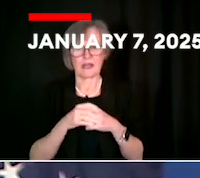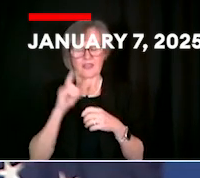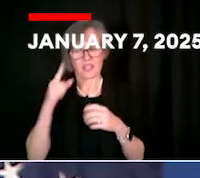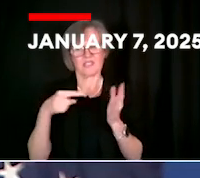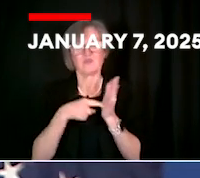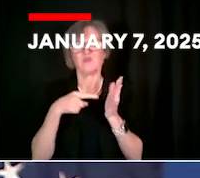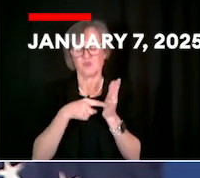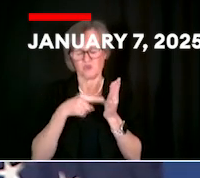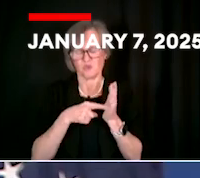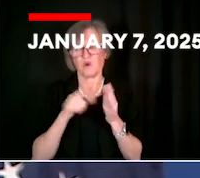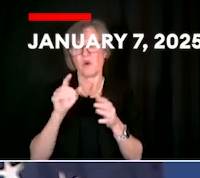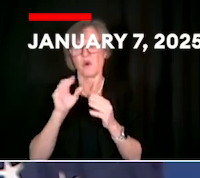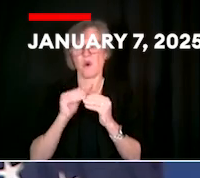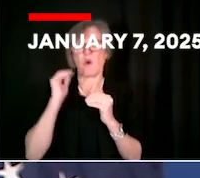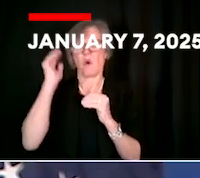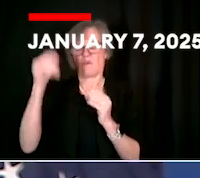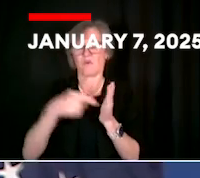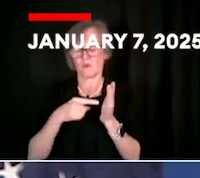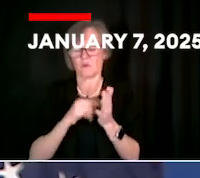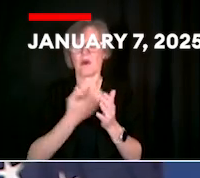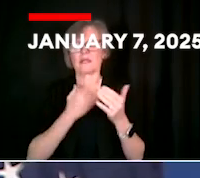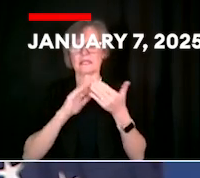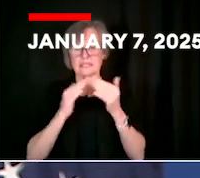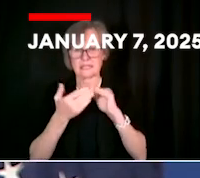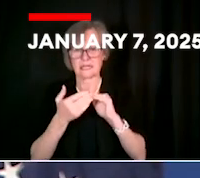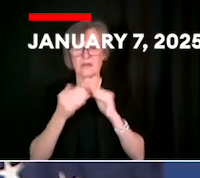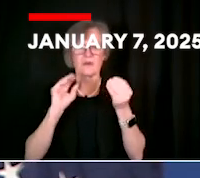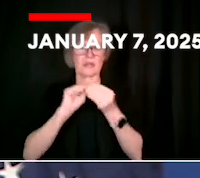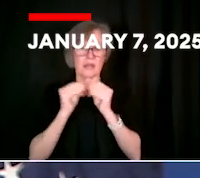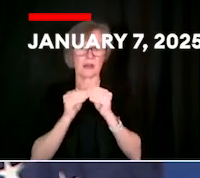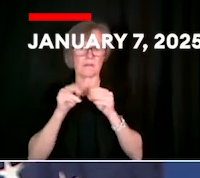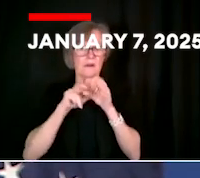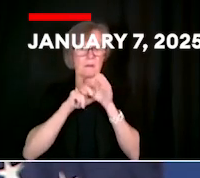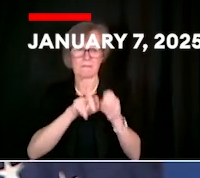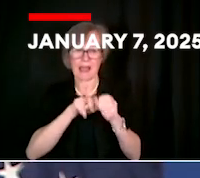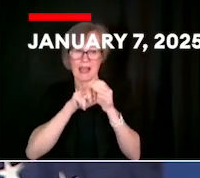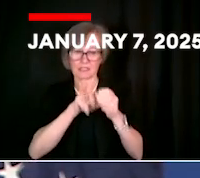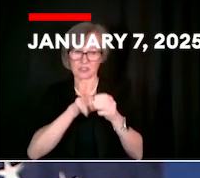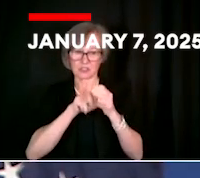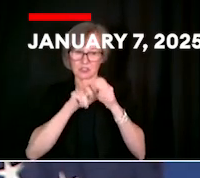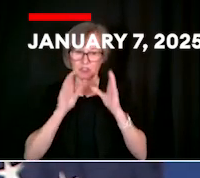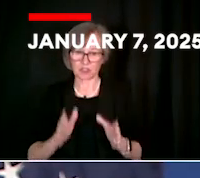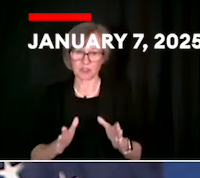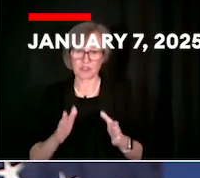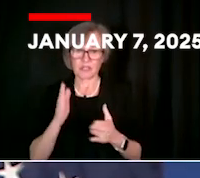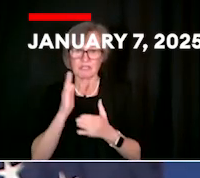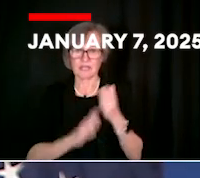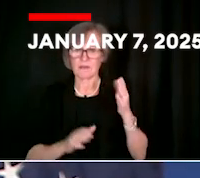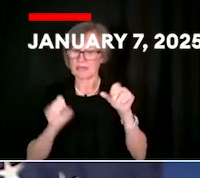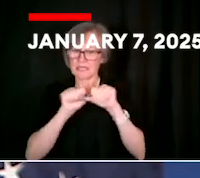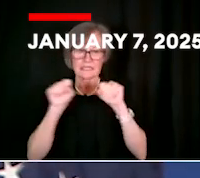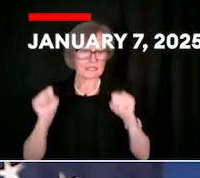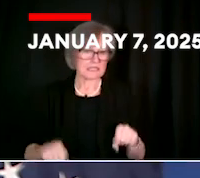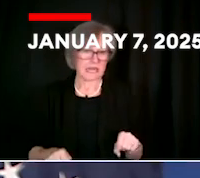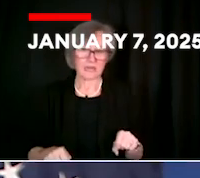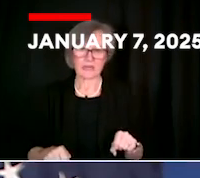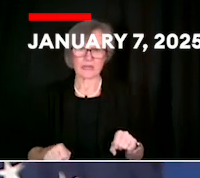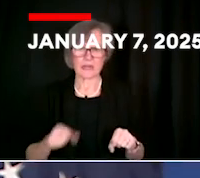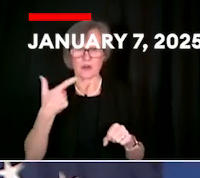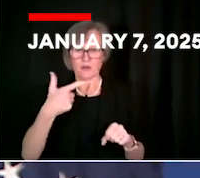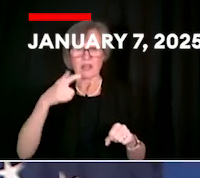think, our city, with the number of passengers we have, some of these stations, Grand